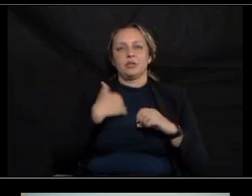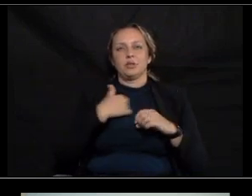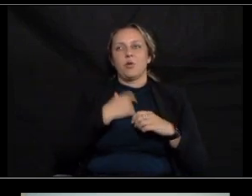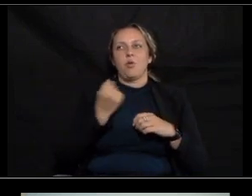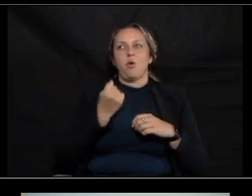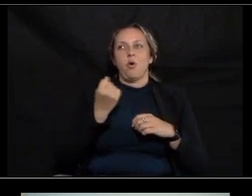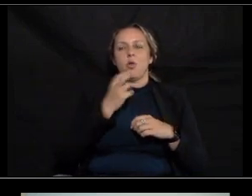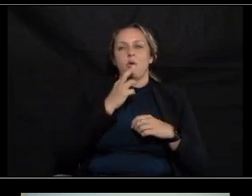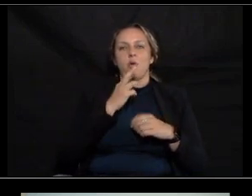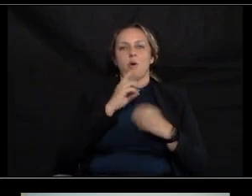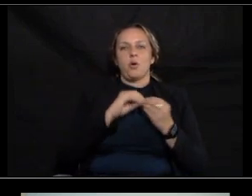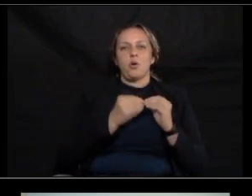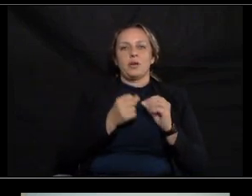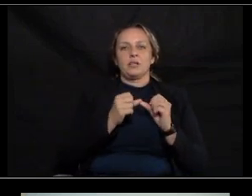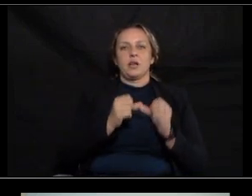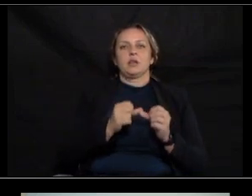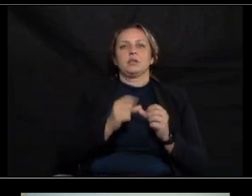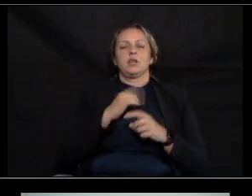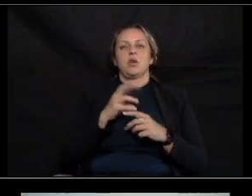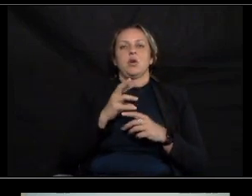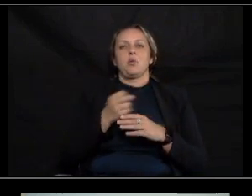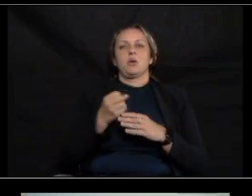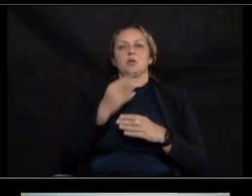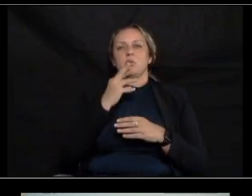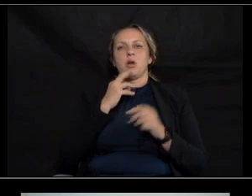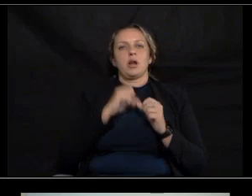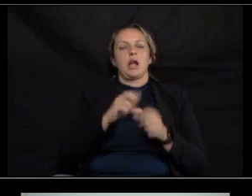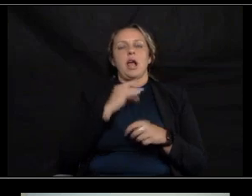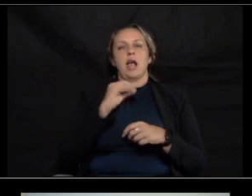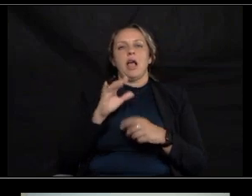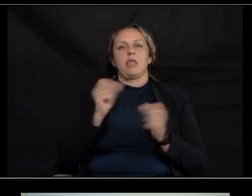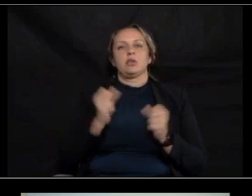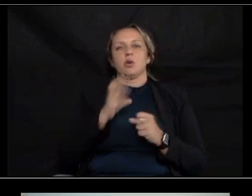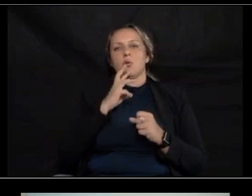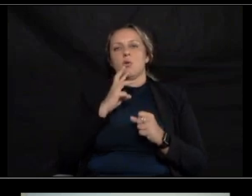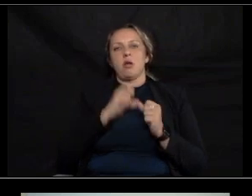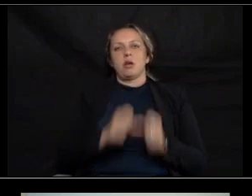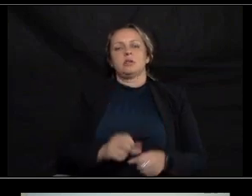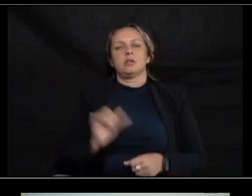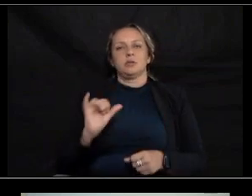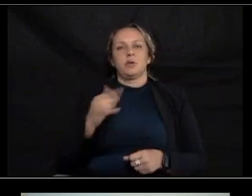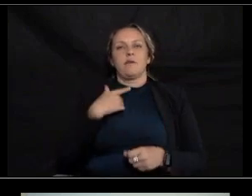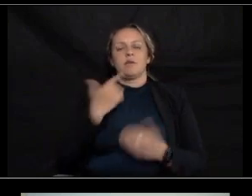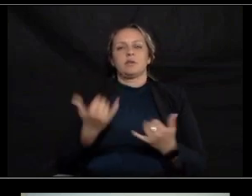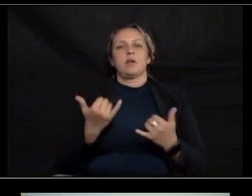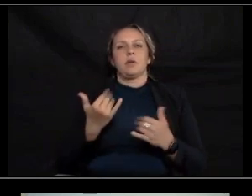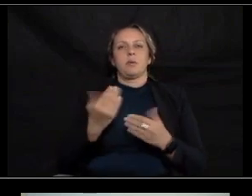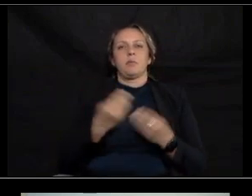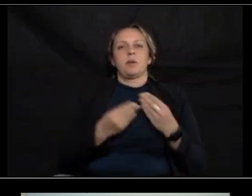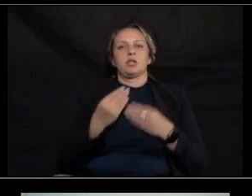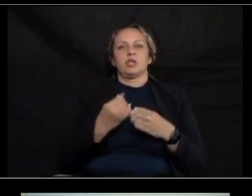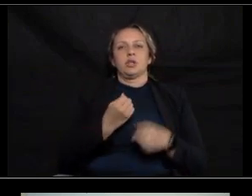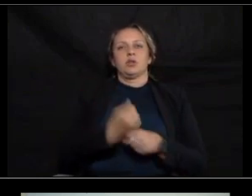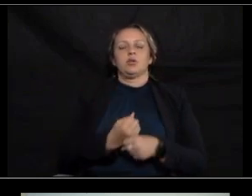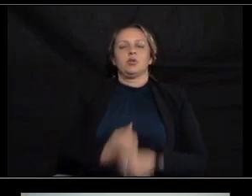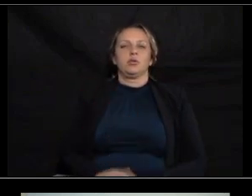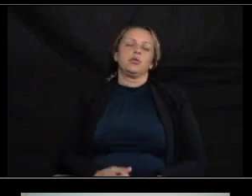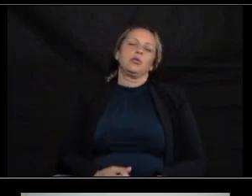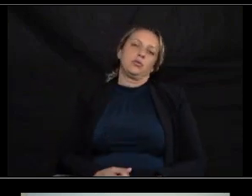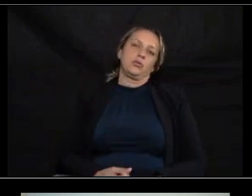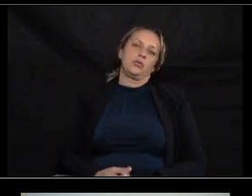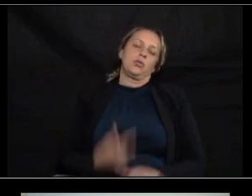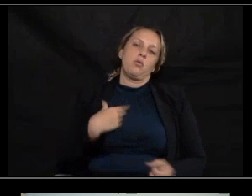holding the water rates constant, the wastewater rates constant, and the chilled water rates constant for this upcoming budget year.